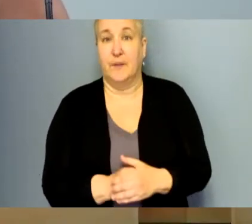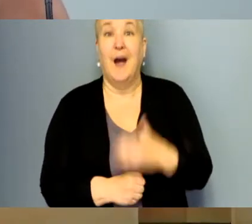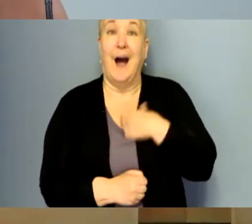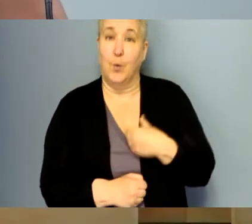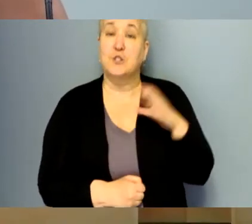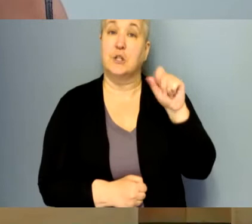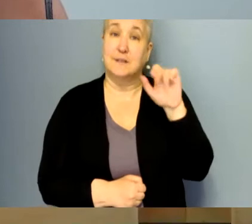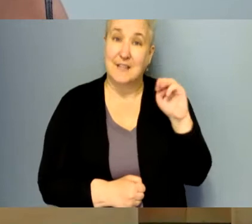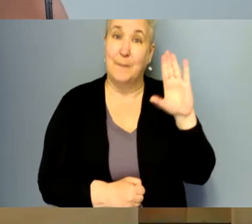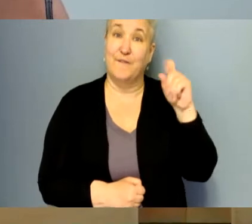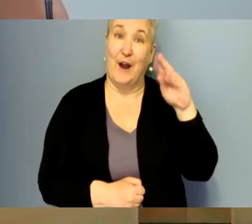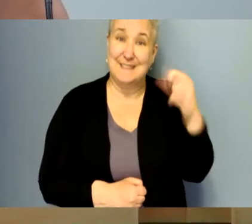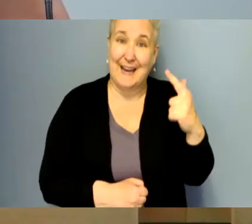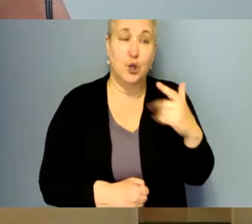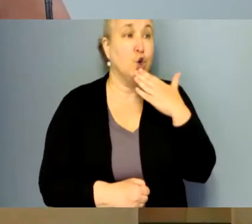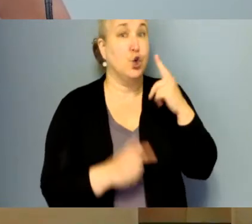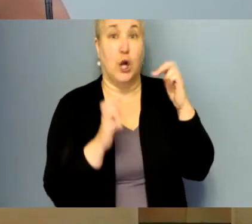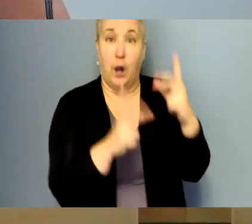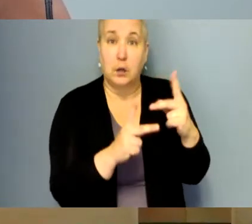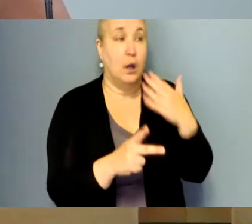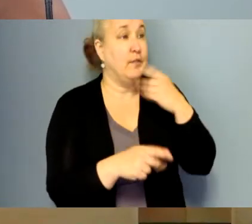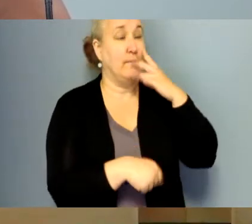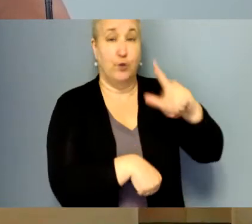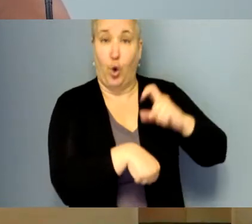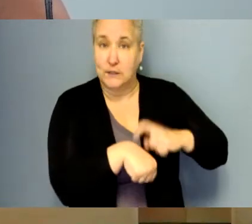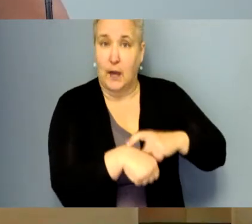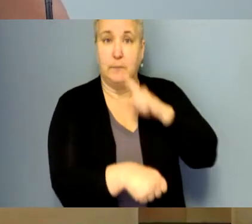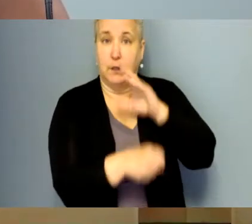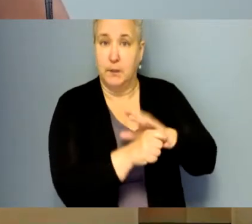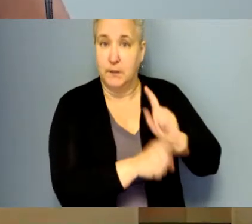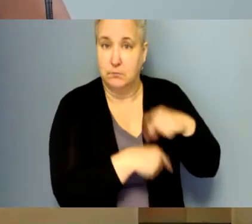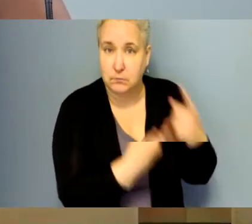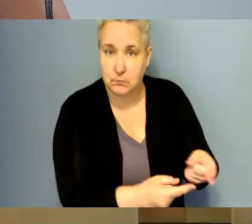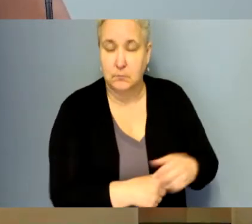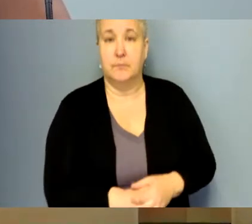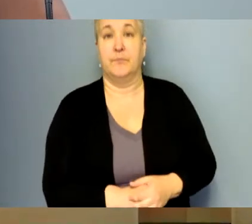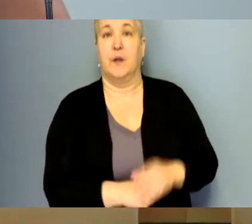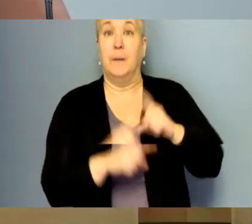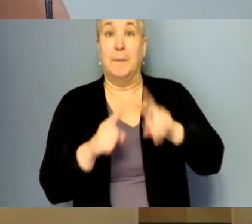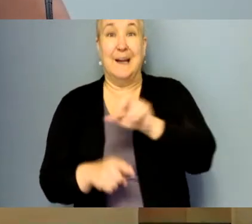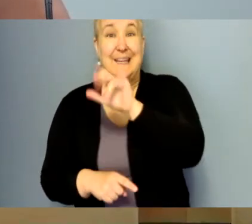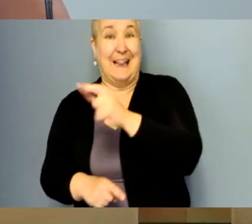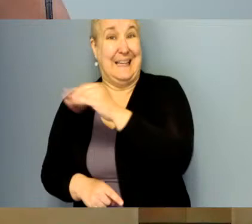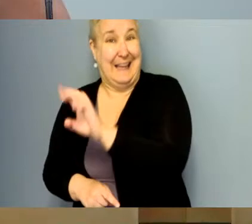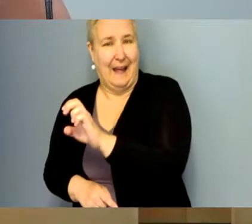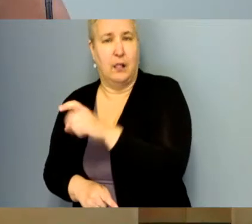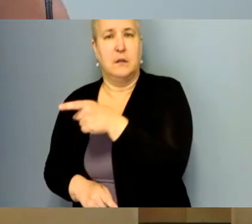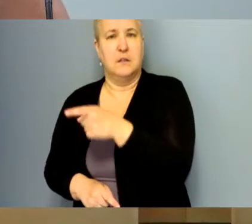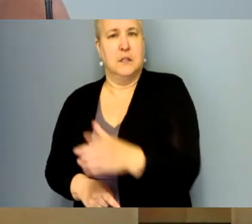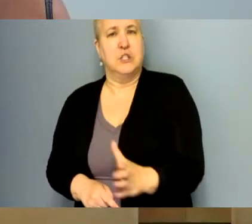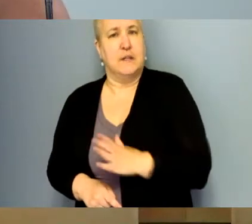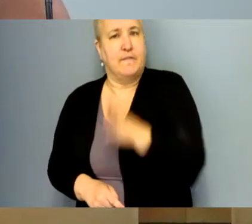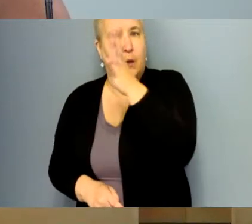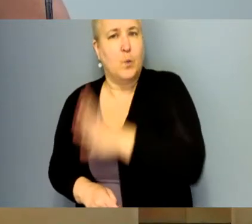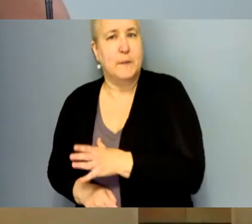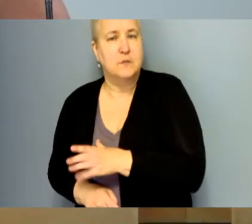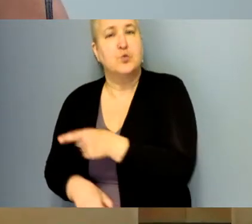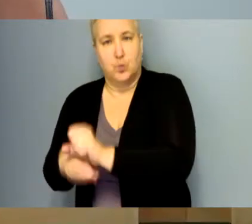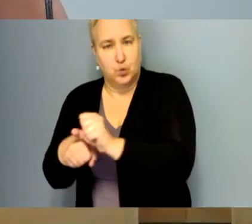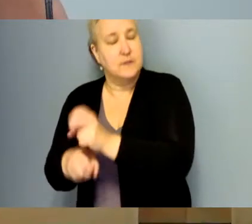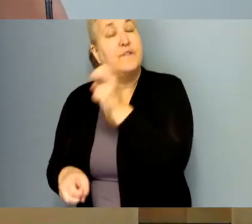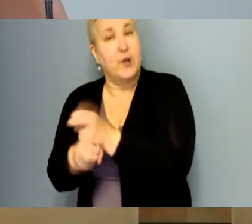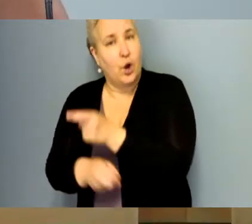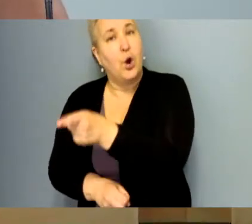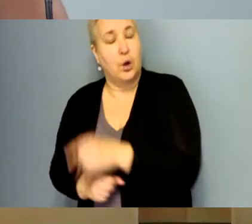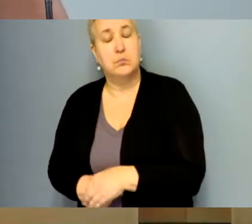Tom Freitag good luck. Thank you for all the time and commitment you've made. But Kelly Gale is a fine woman who works very hard.